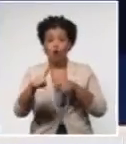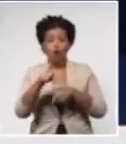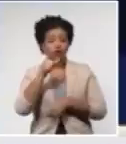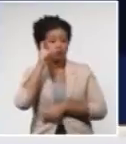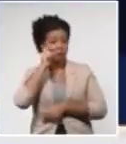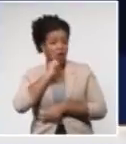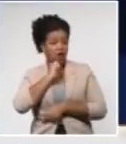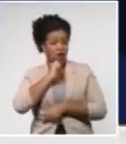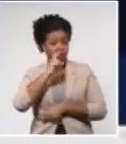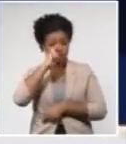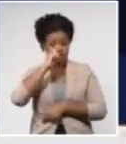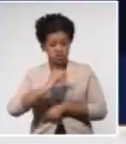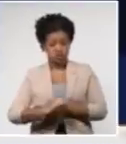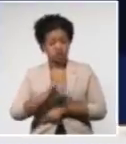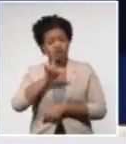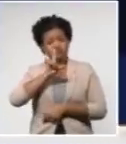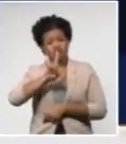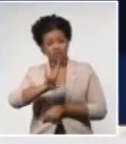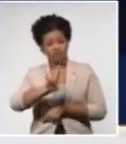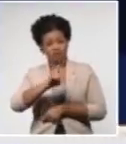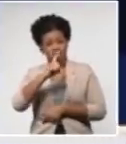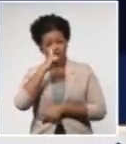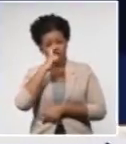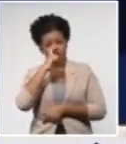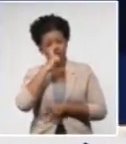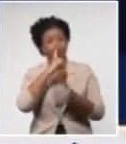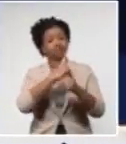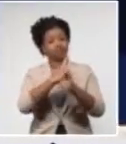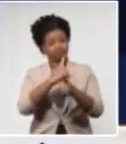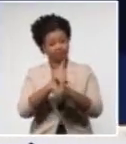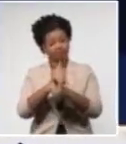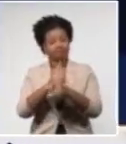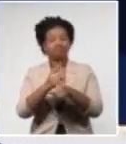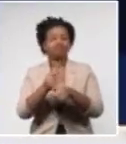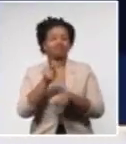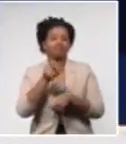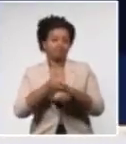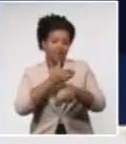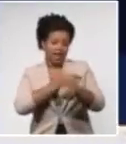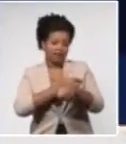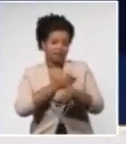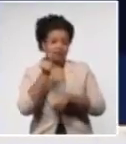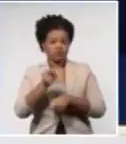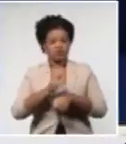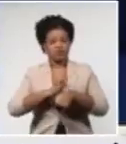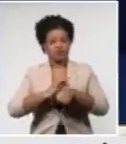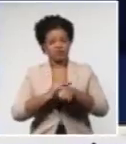boy, also from Havana, and also a contact of a positive case.